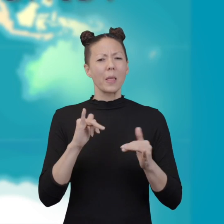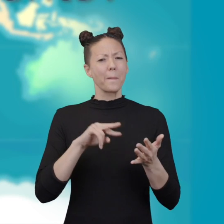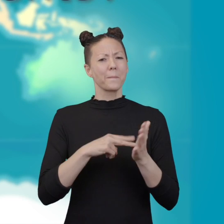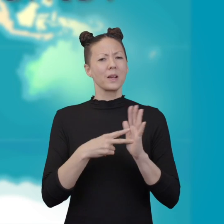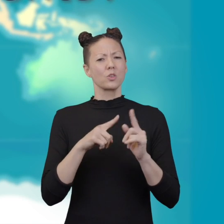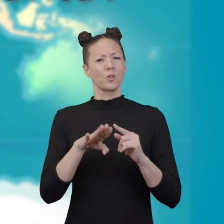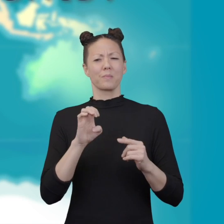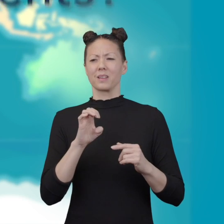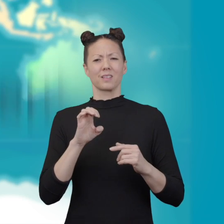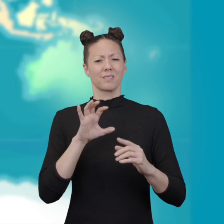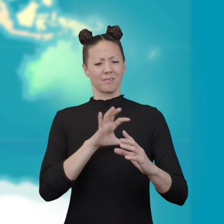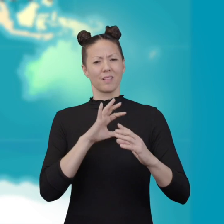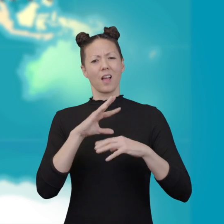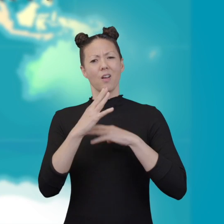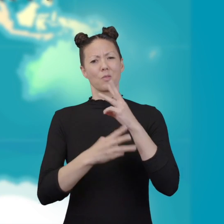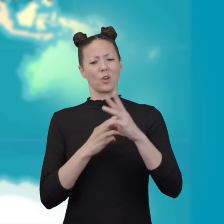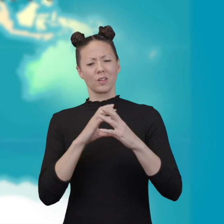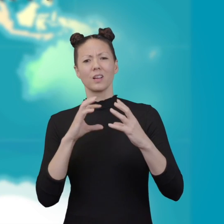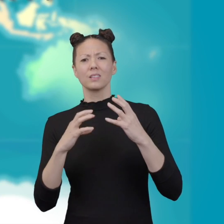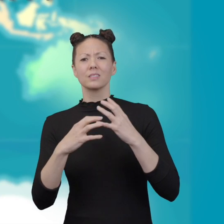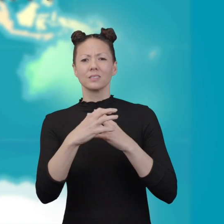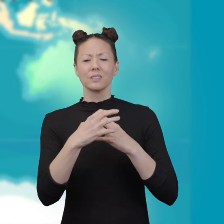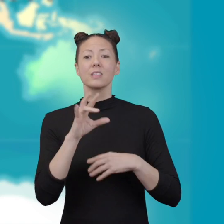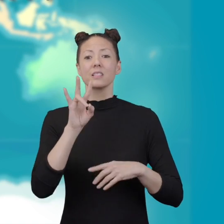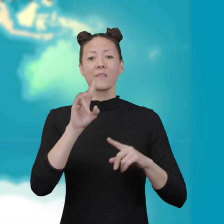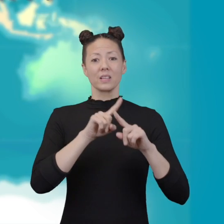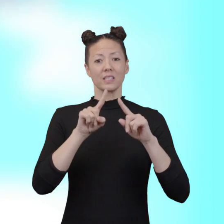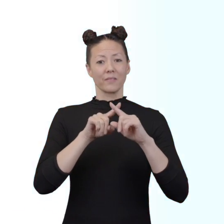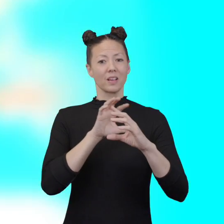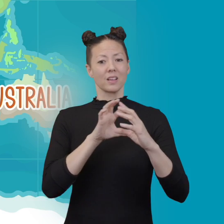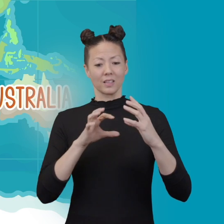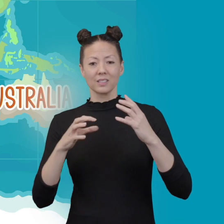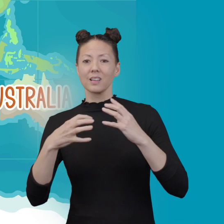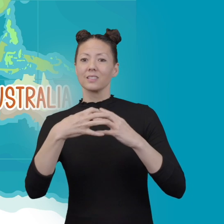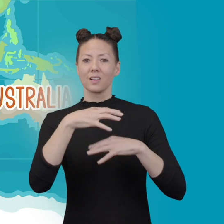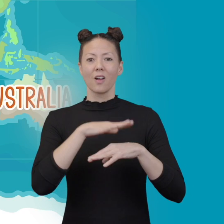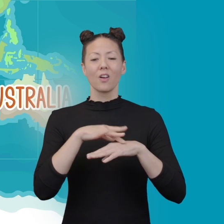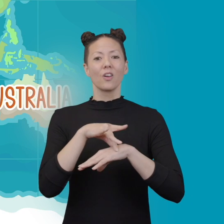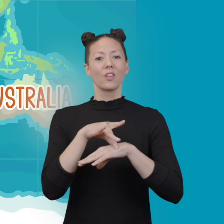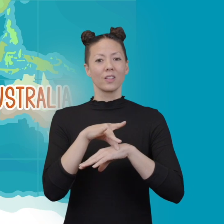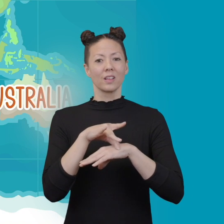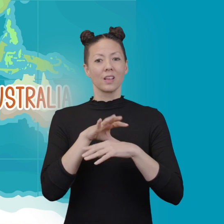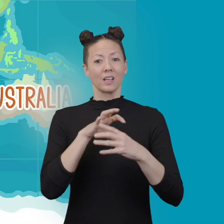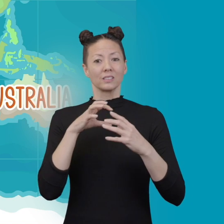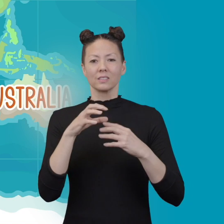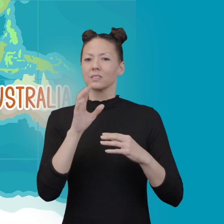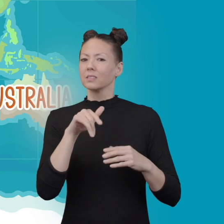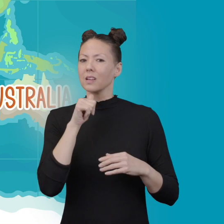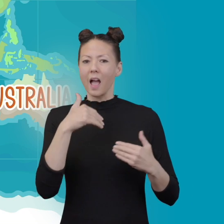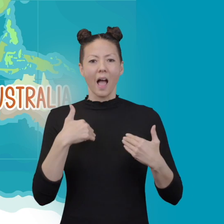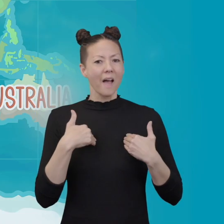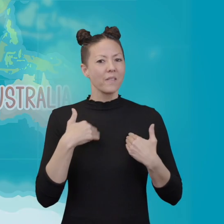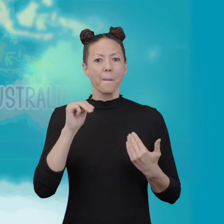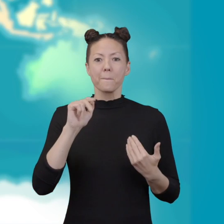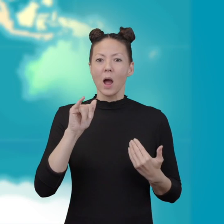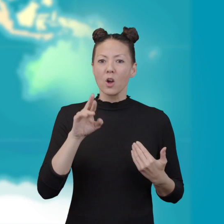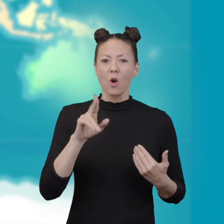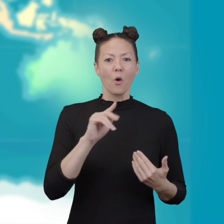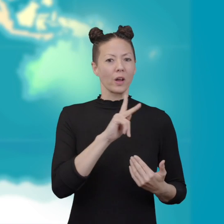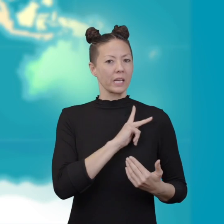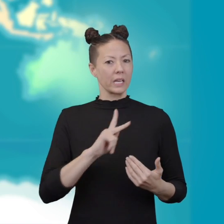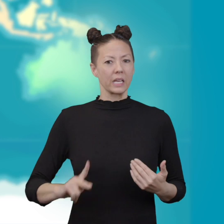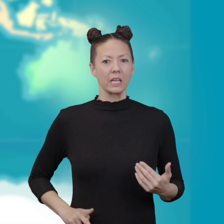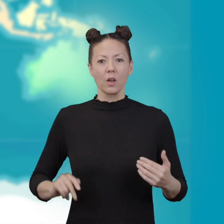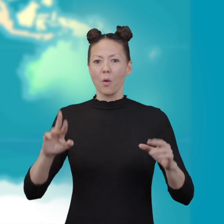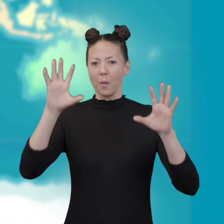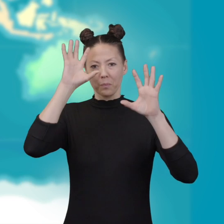the continents of the world, and what does it mean to be a continent? In all, there are 7 continents on Earth. A continent